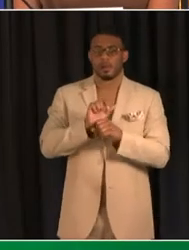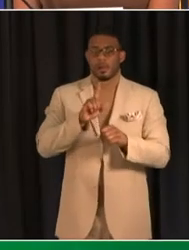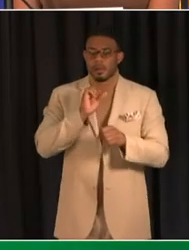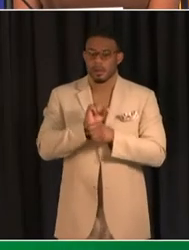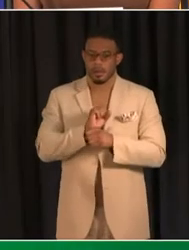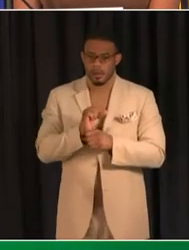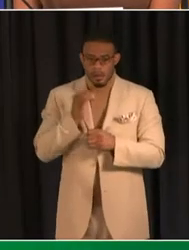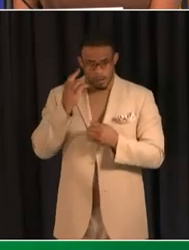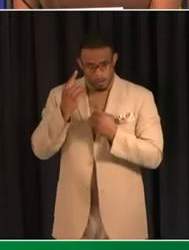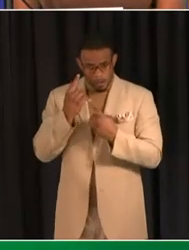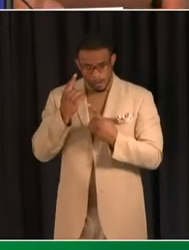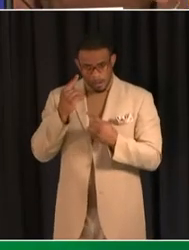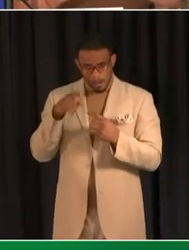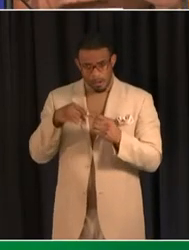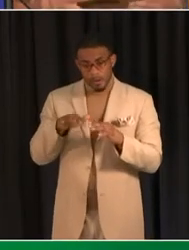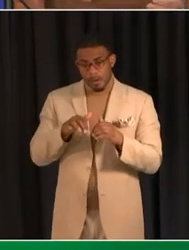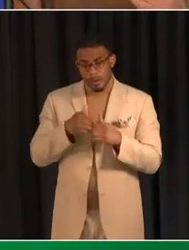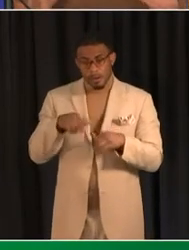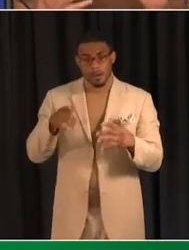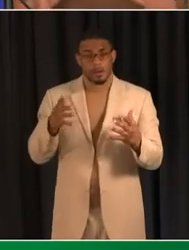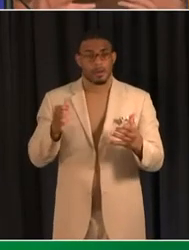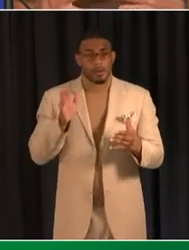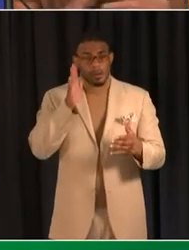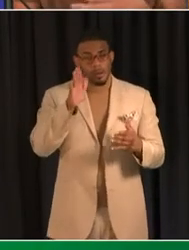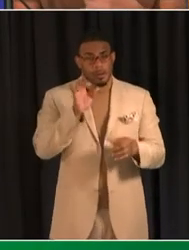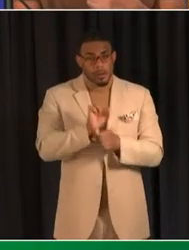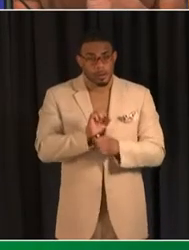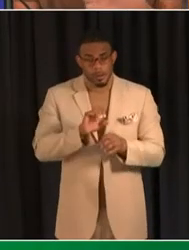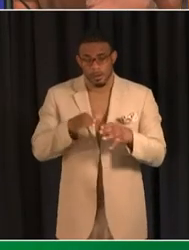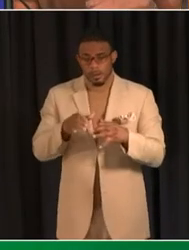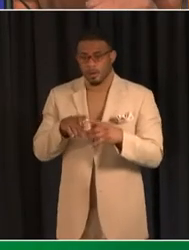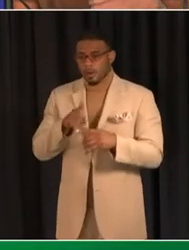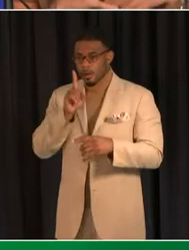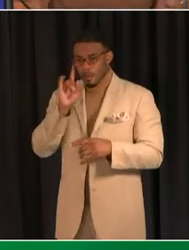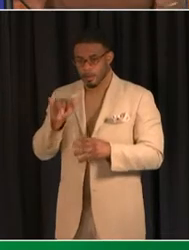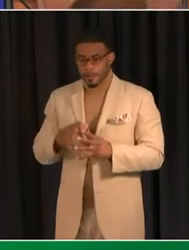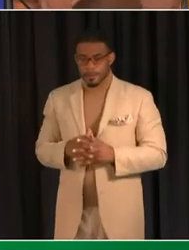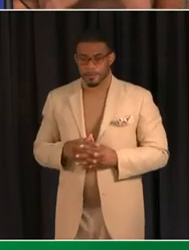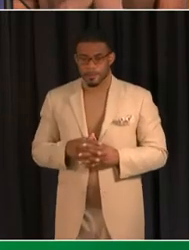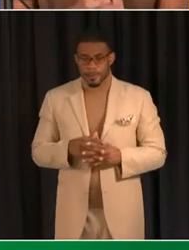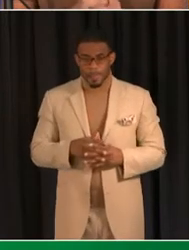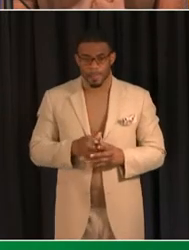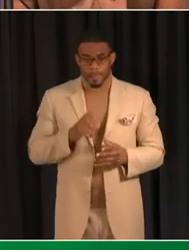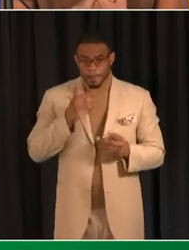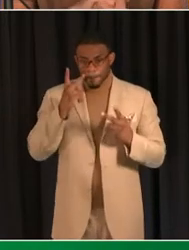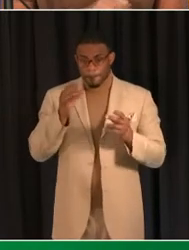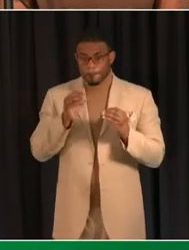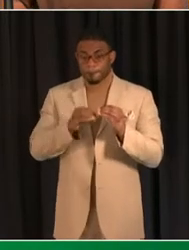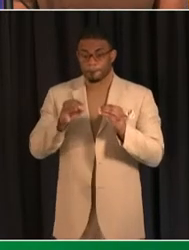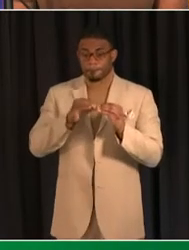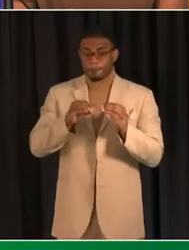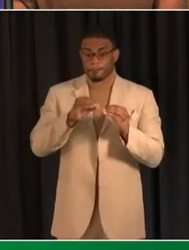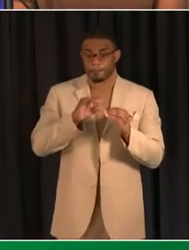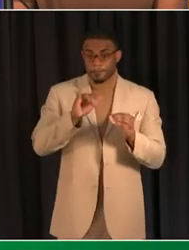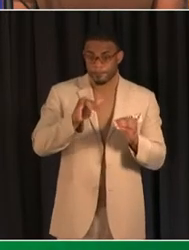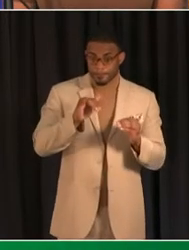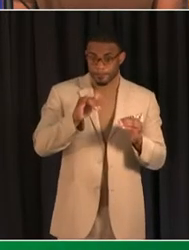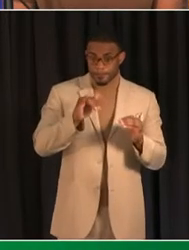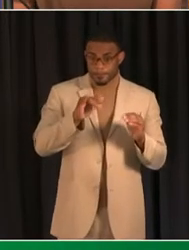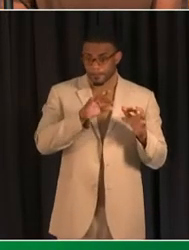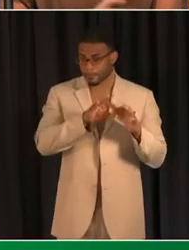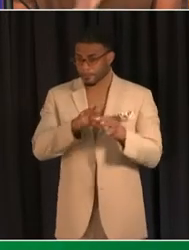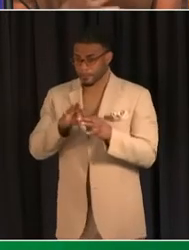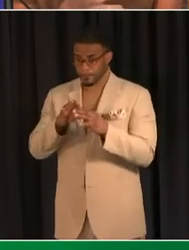allowing employers to really think thoughtfully about how they want their future workforce to look. We are seeing more and more